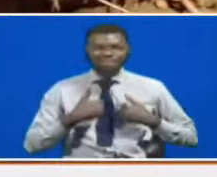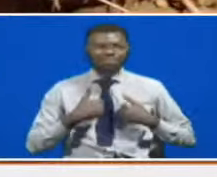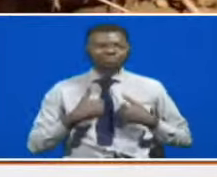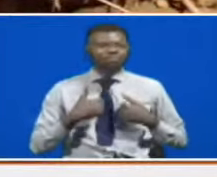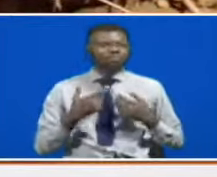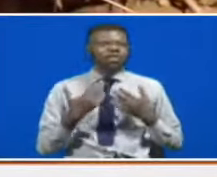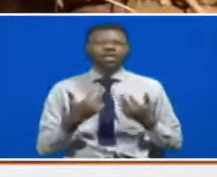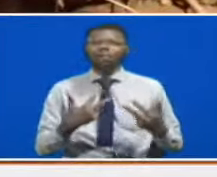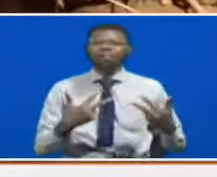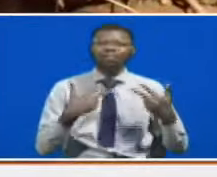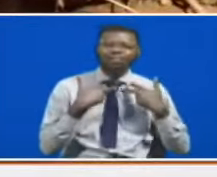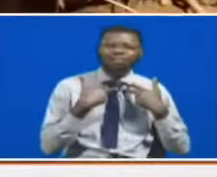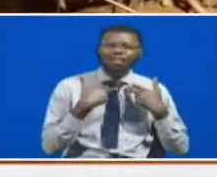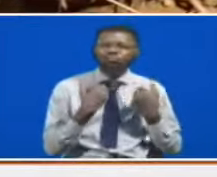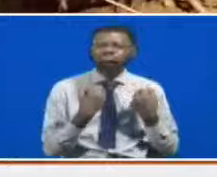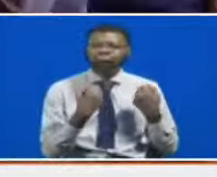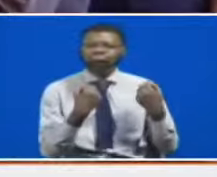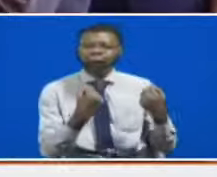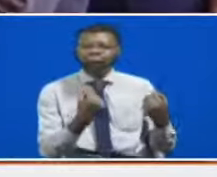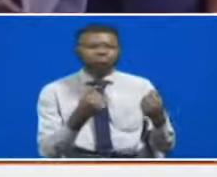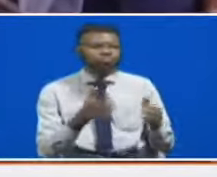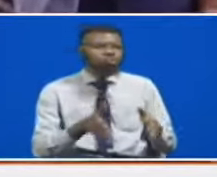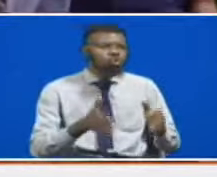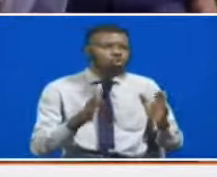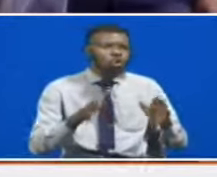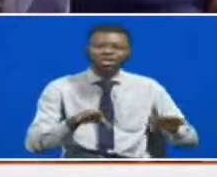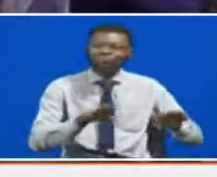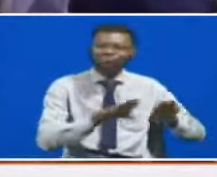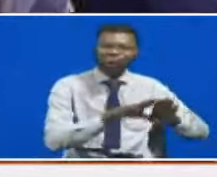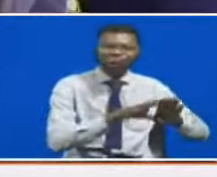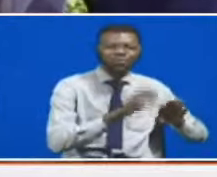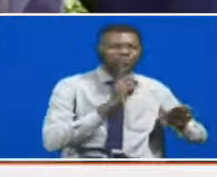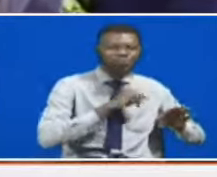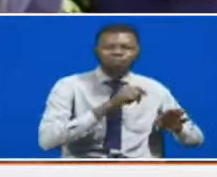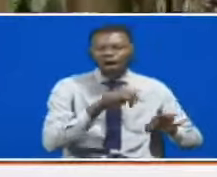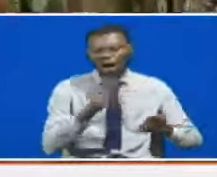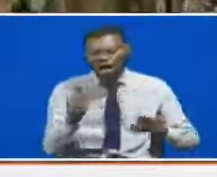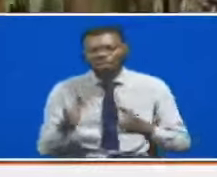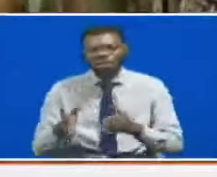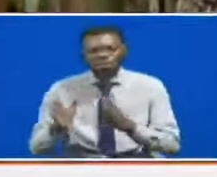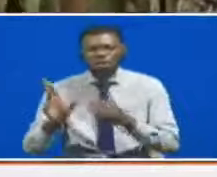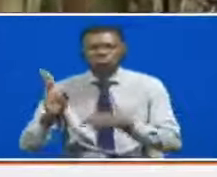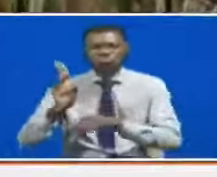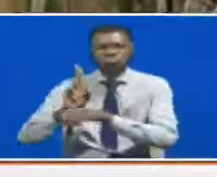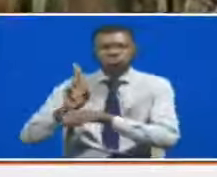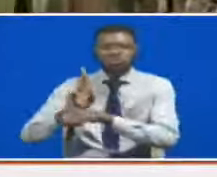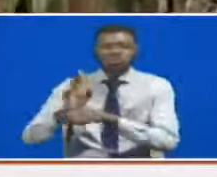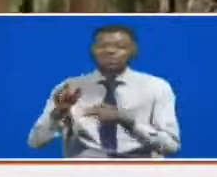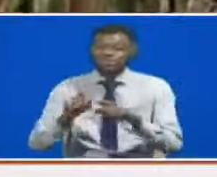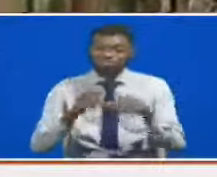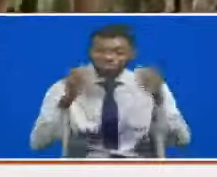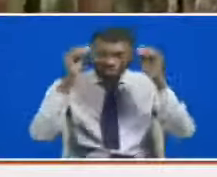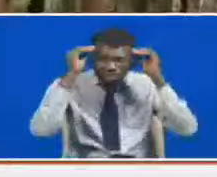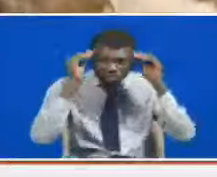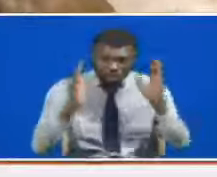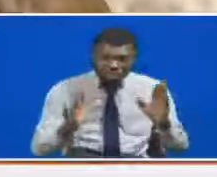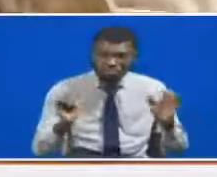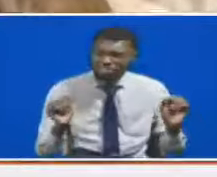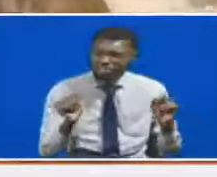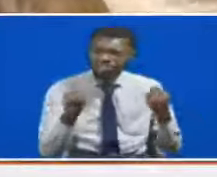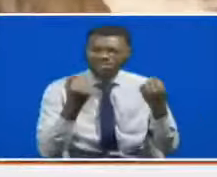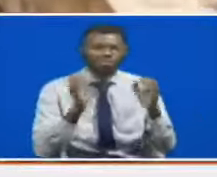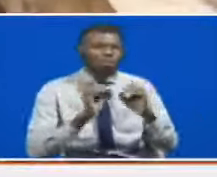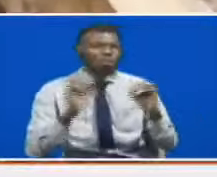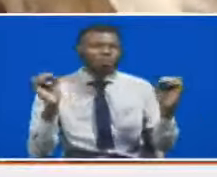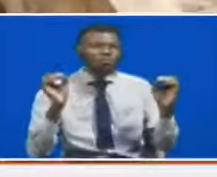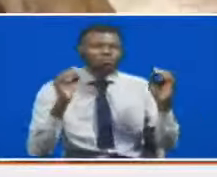have already occurred with road closure and alternative routes advised. And this also threatens safety of learners during school's reopening.